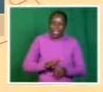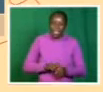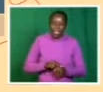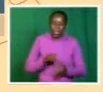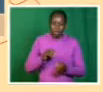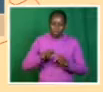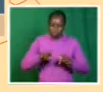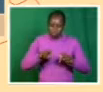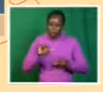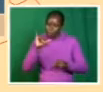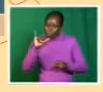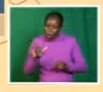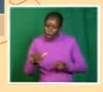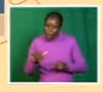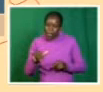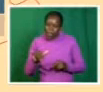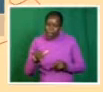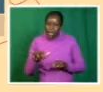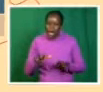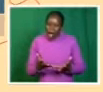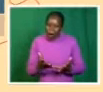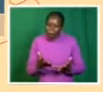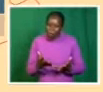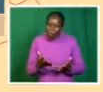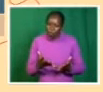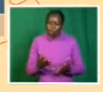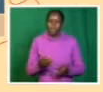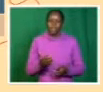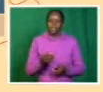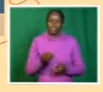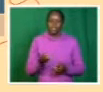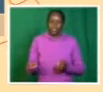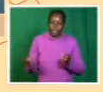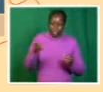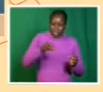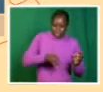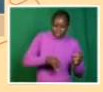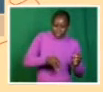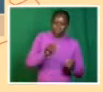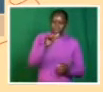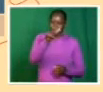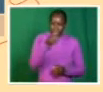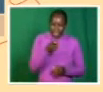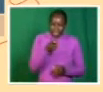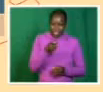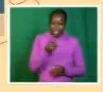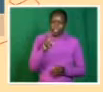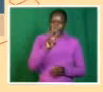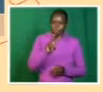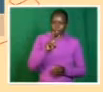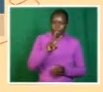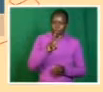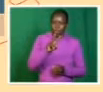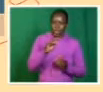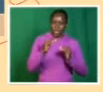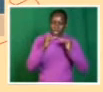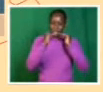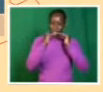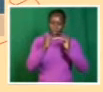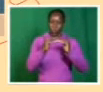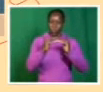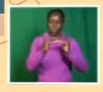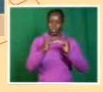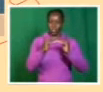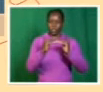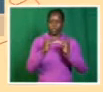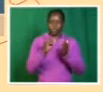y values by substituting the x value in this equation or in this function to